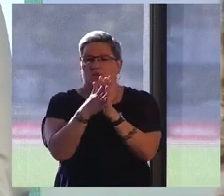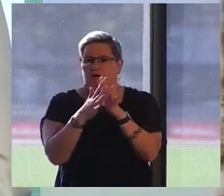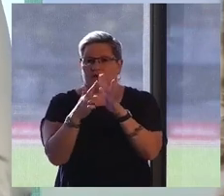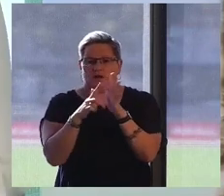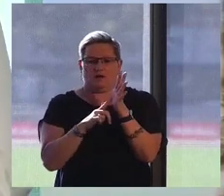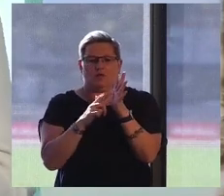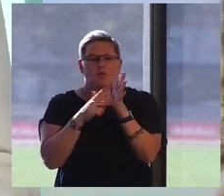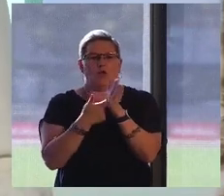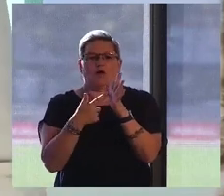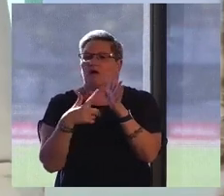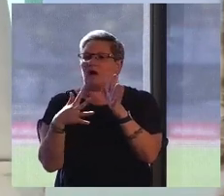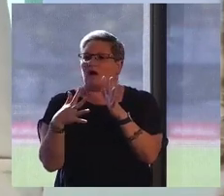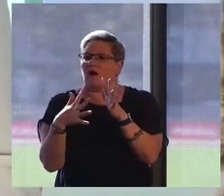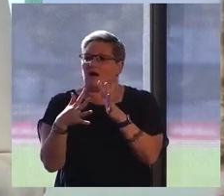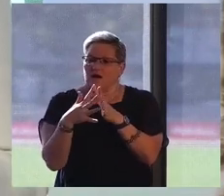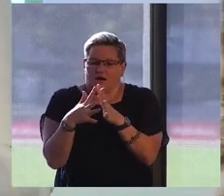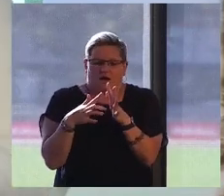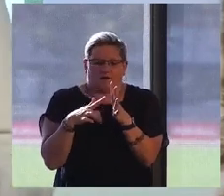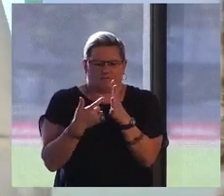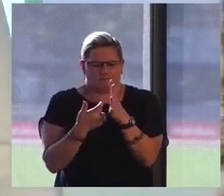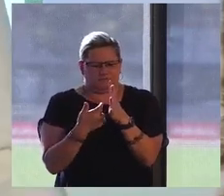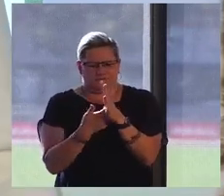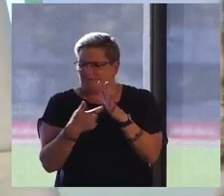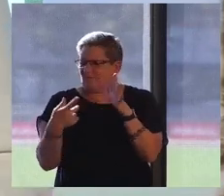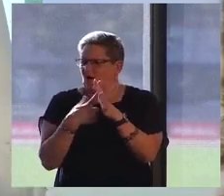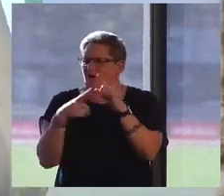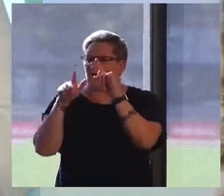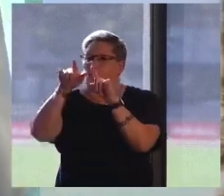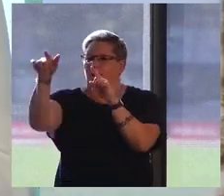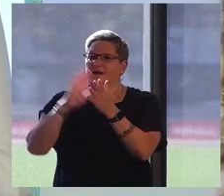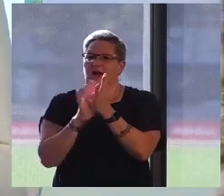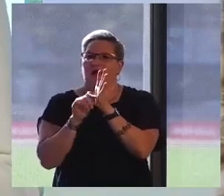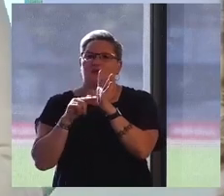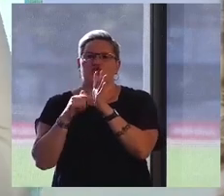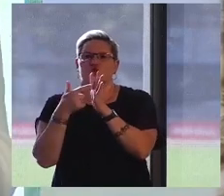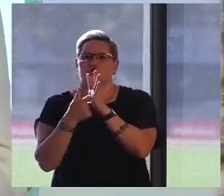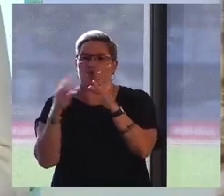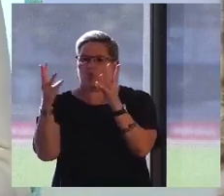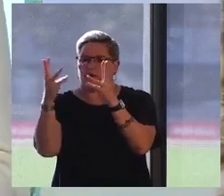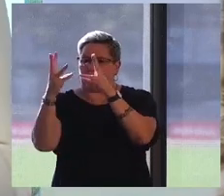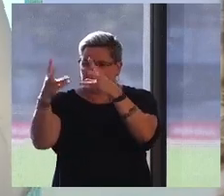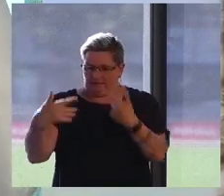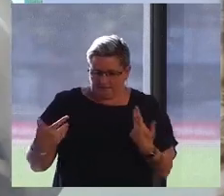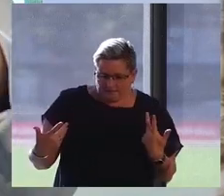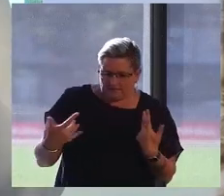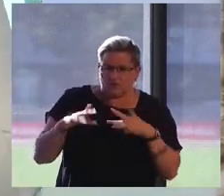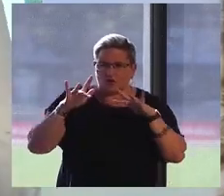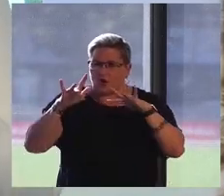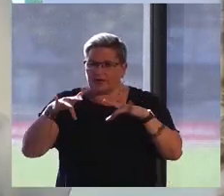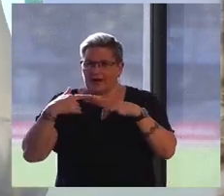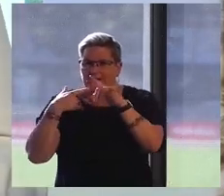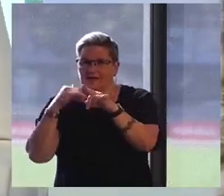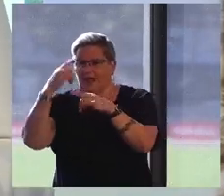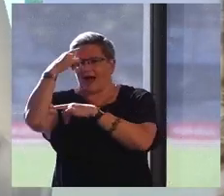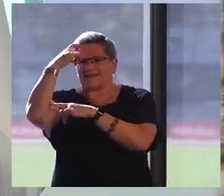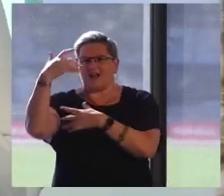Hunter offshore wind zone, there's no proponent. There's no actual developer saying that this is what it's going to be like, these will be the impacts. There's just this idea that